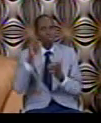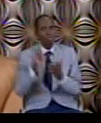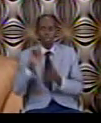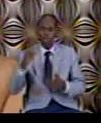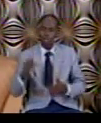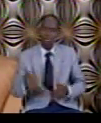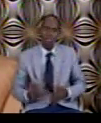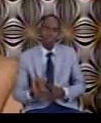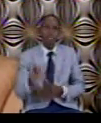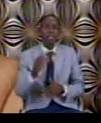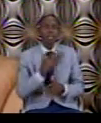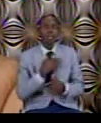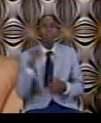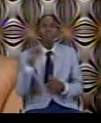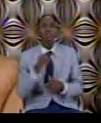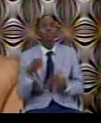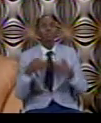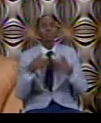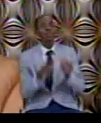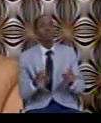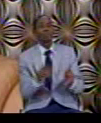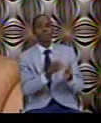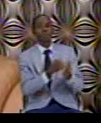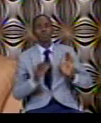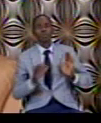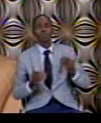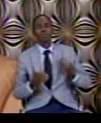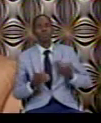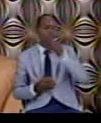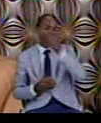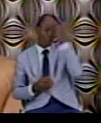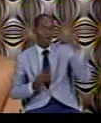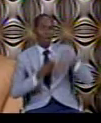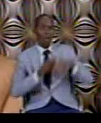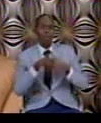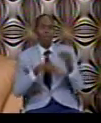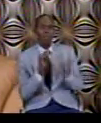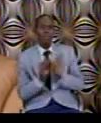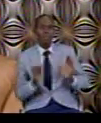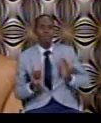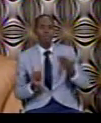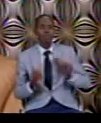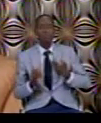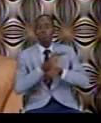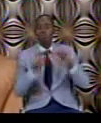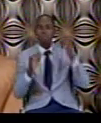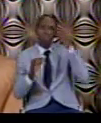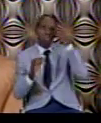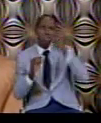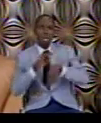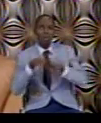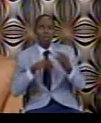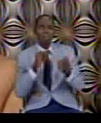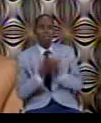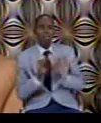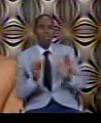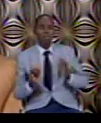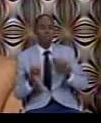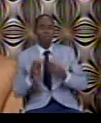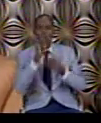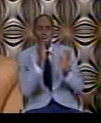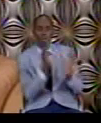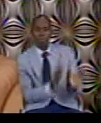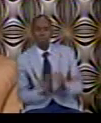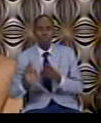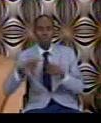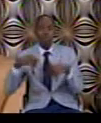And so they lose their souls. They forget about their souls. They don't think about their souls, and they do not prepare to make